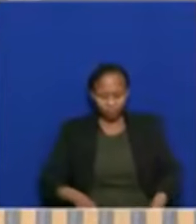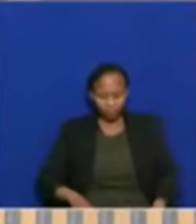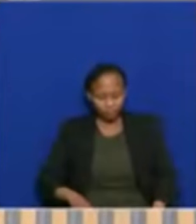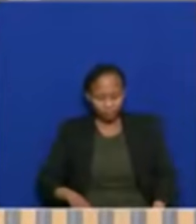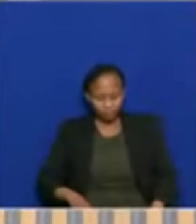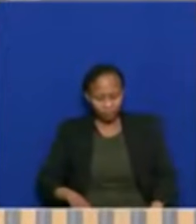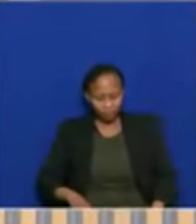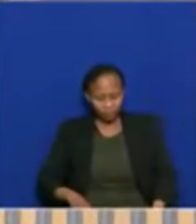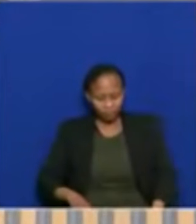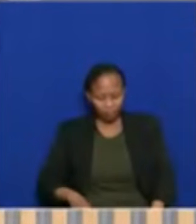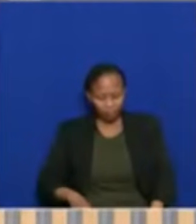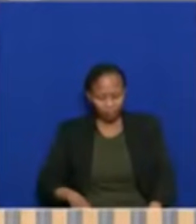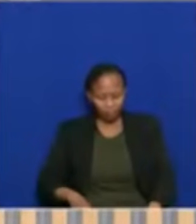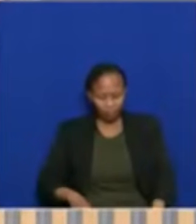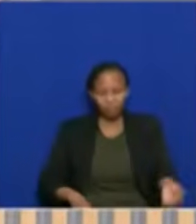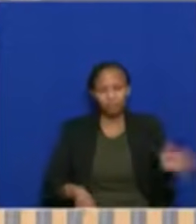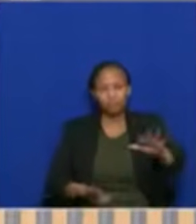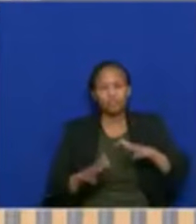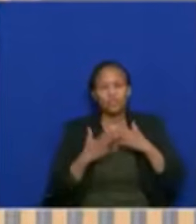Thank you, Chair.